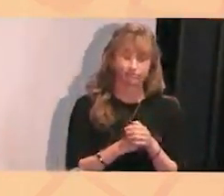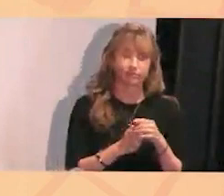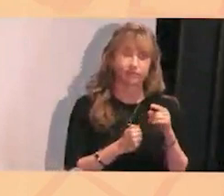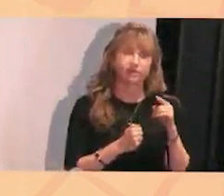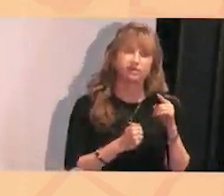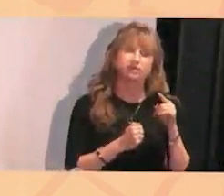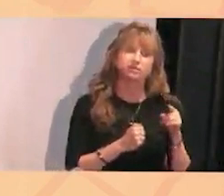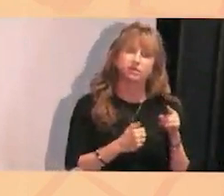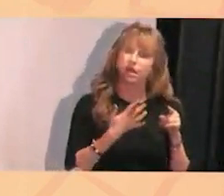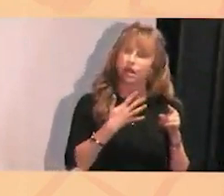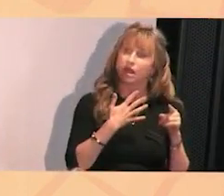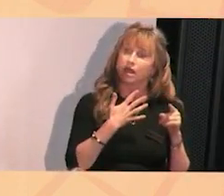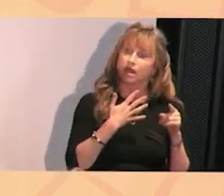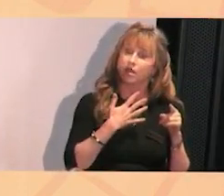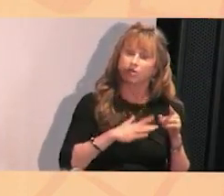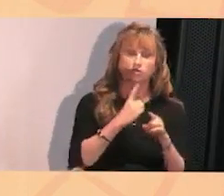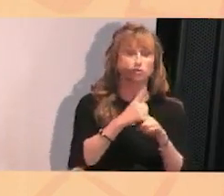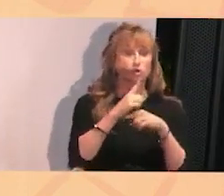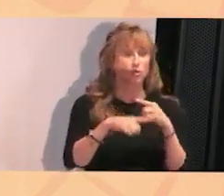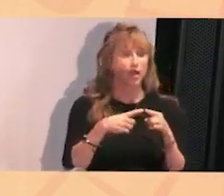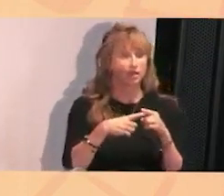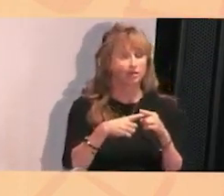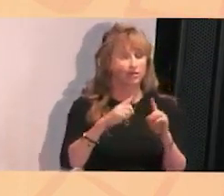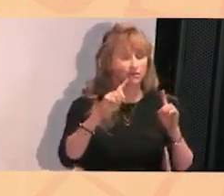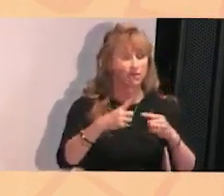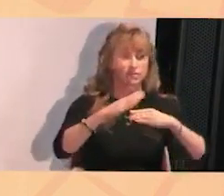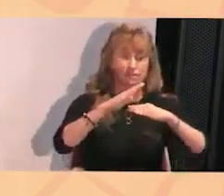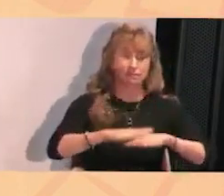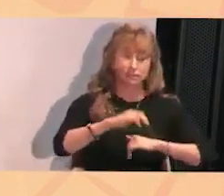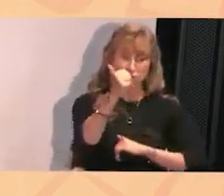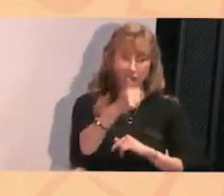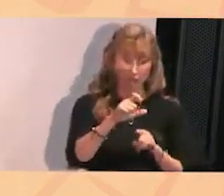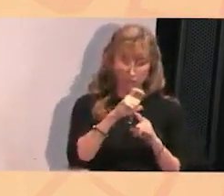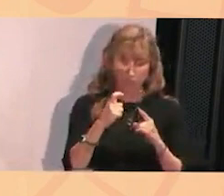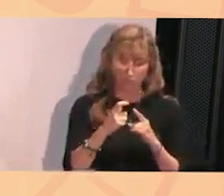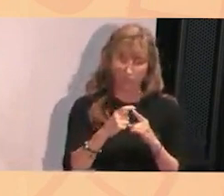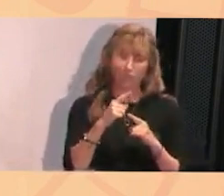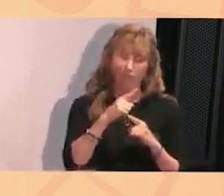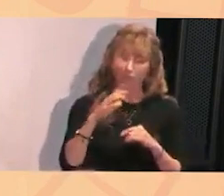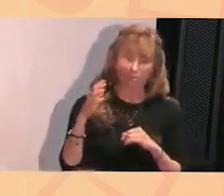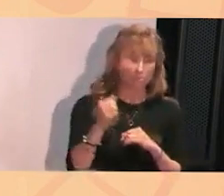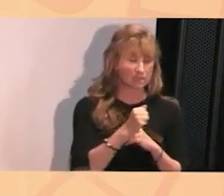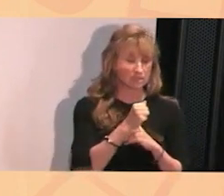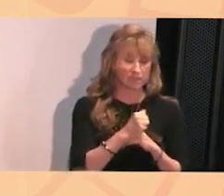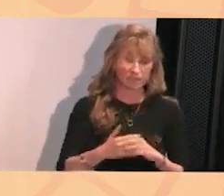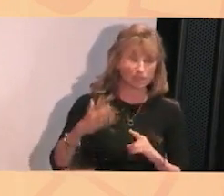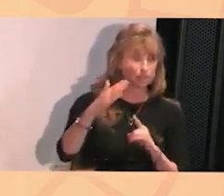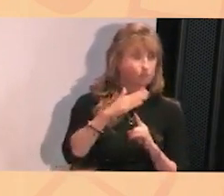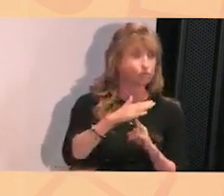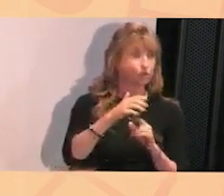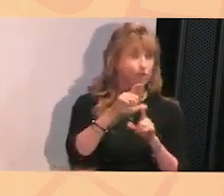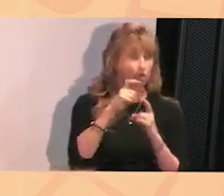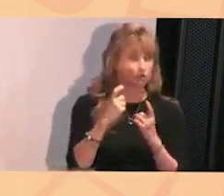Nations culture and art practices must be seen as Australia's first high culture, our opera as well as our